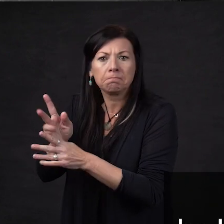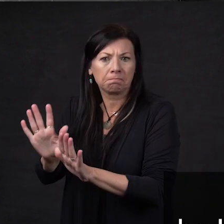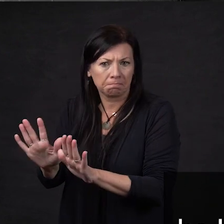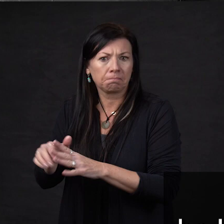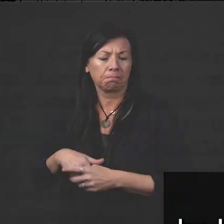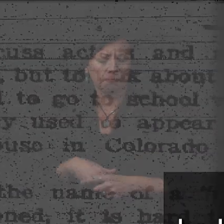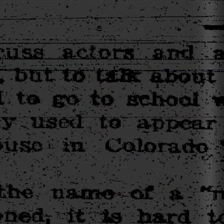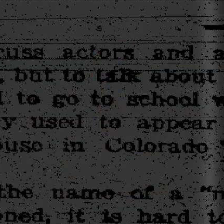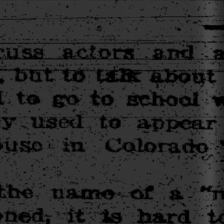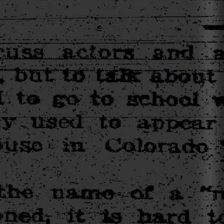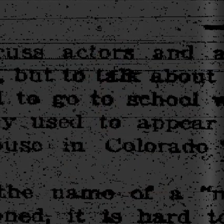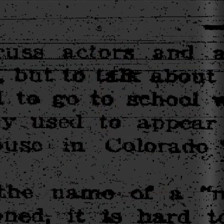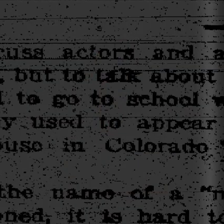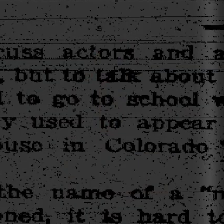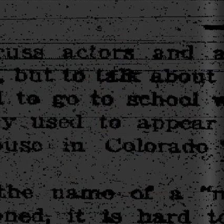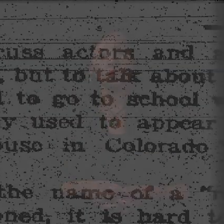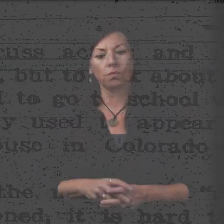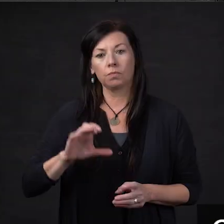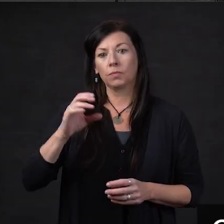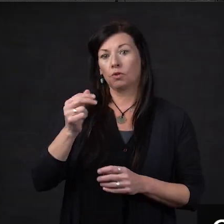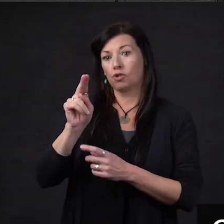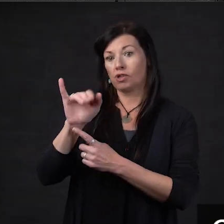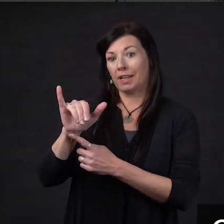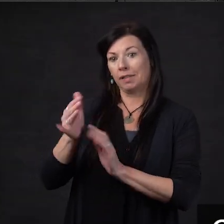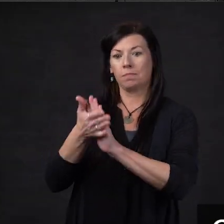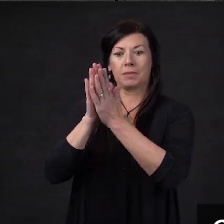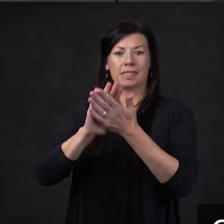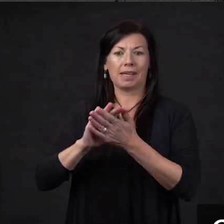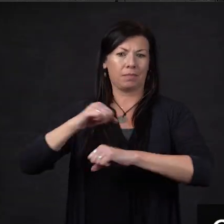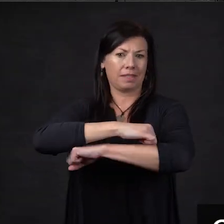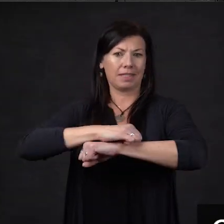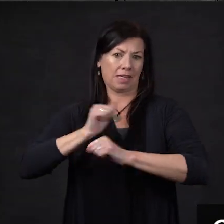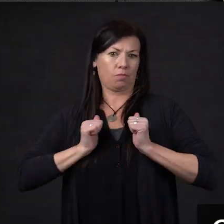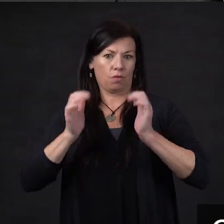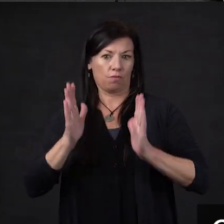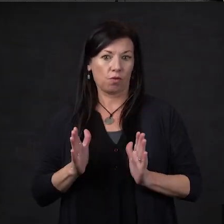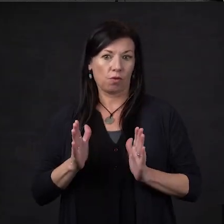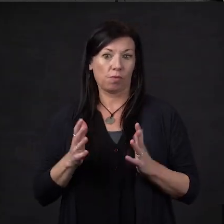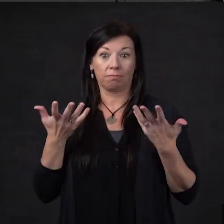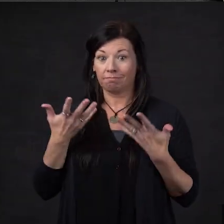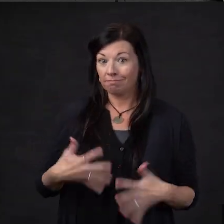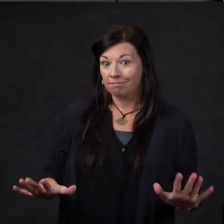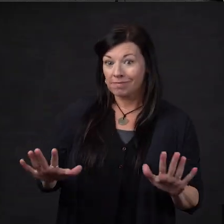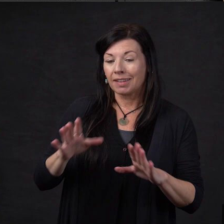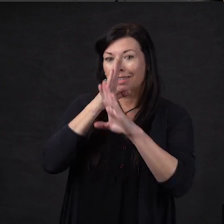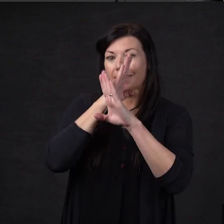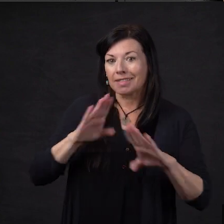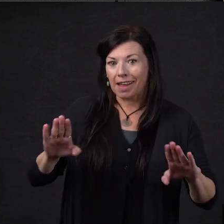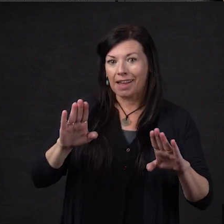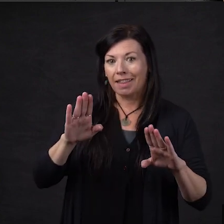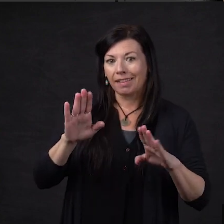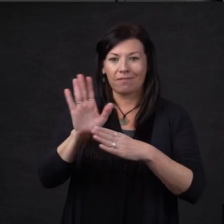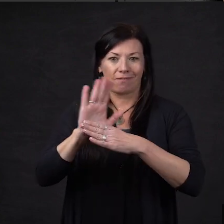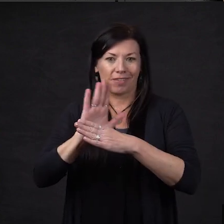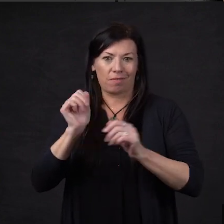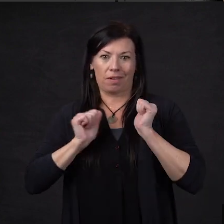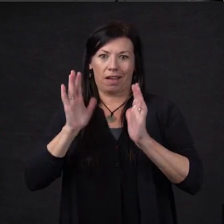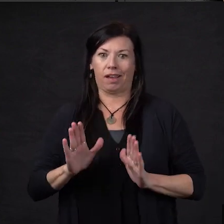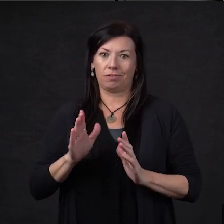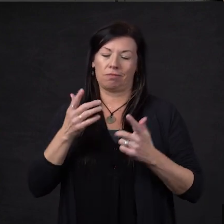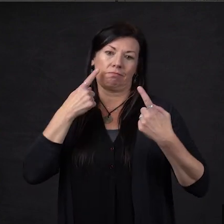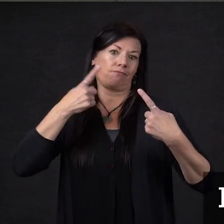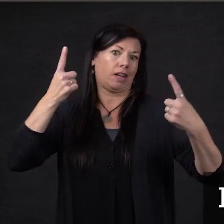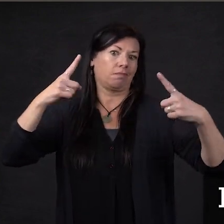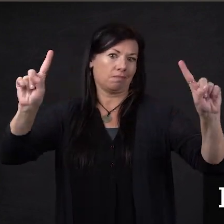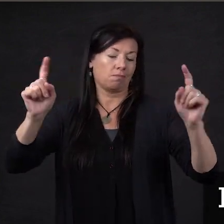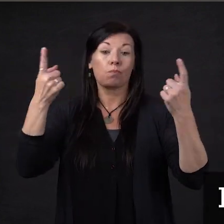clips, Lon Chaney is a mad scientist and the Hunchback of Notre Dame. Chaney became a stage performer. then a famous silent film actor. Photo, Lon